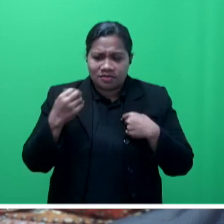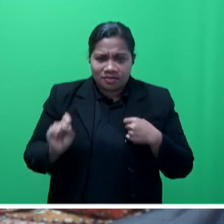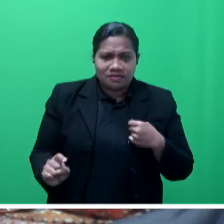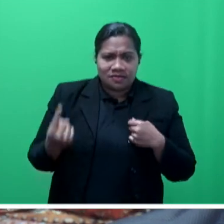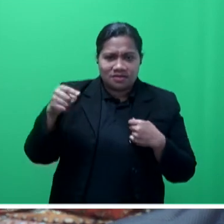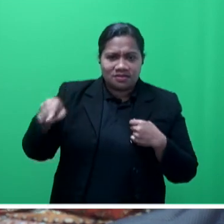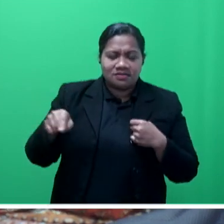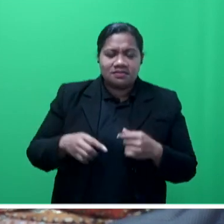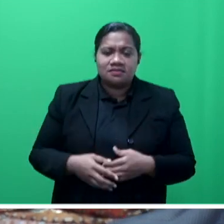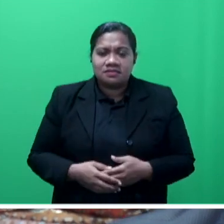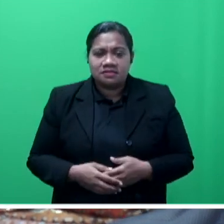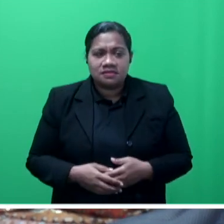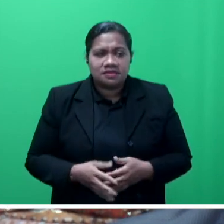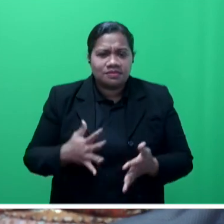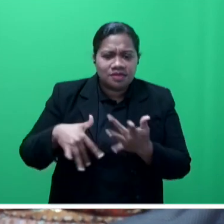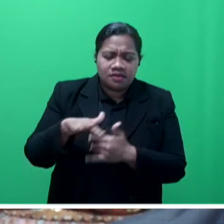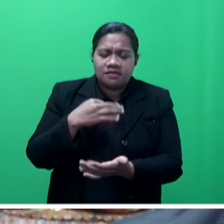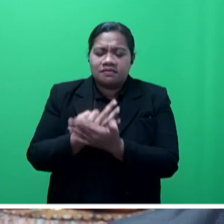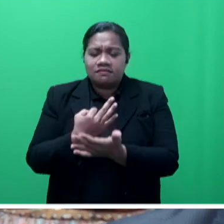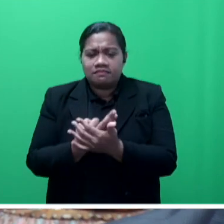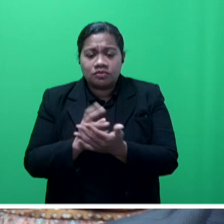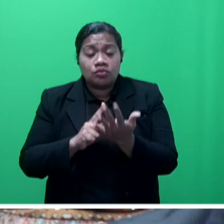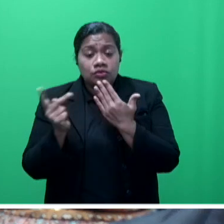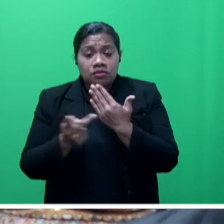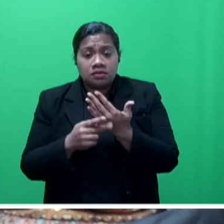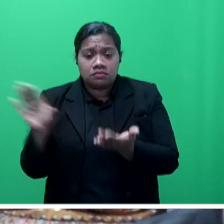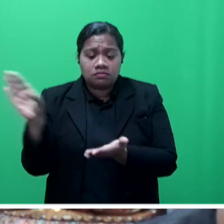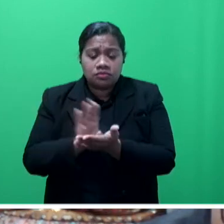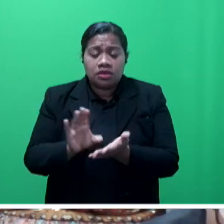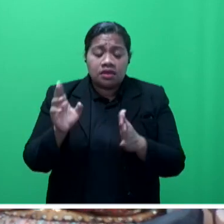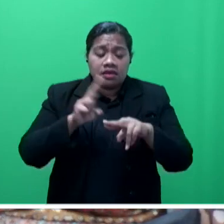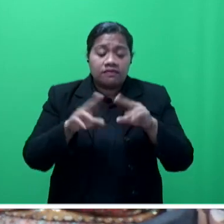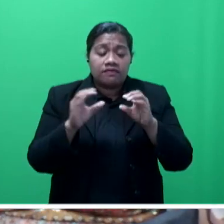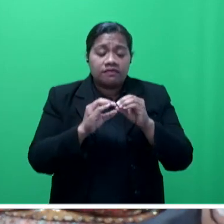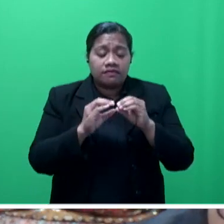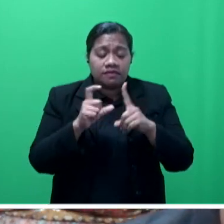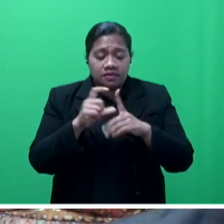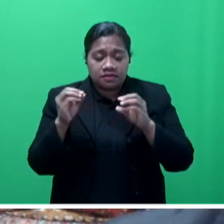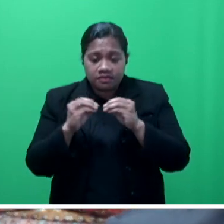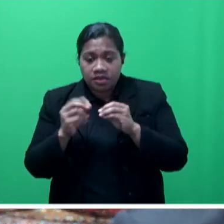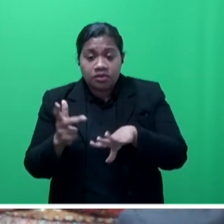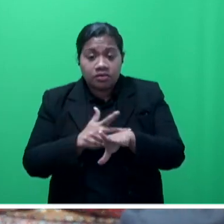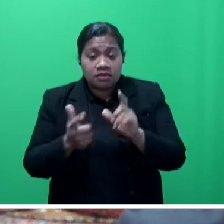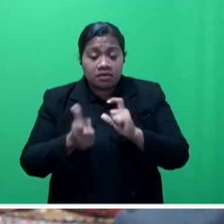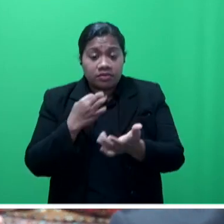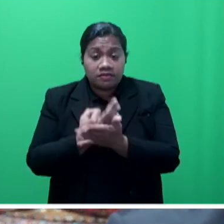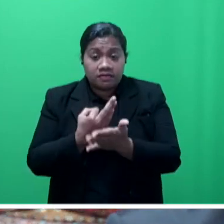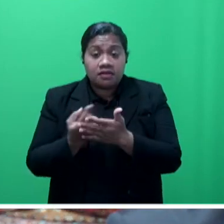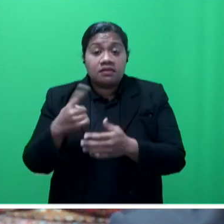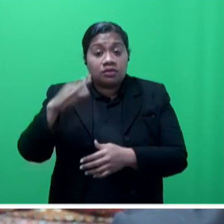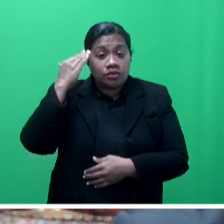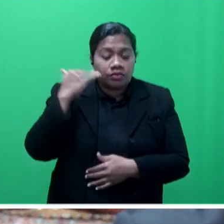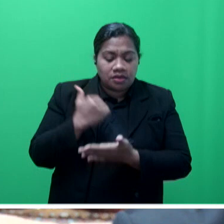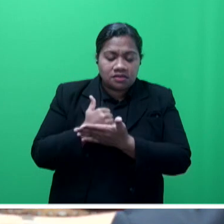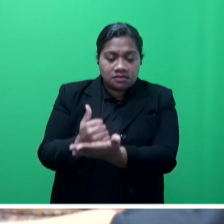is a blended finance project funded through FDB, the Green Climate Fund, and the Korean assistance,